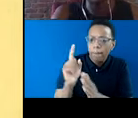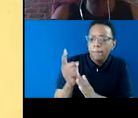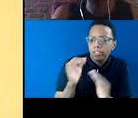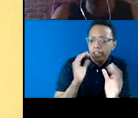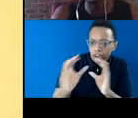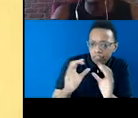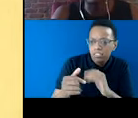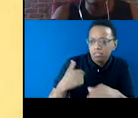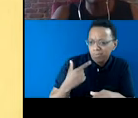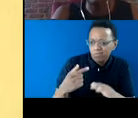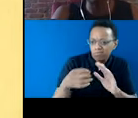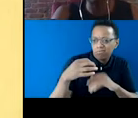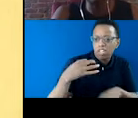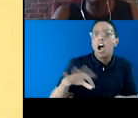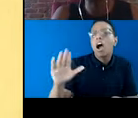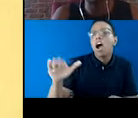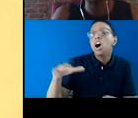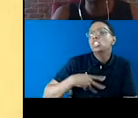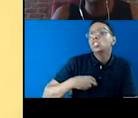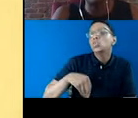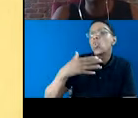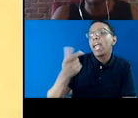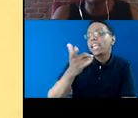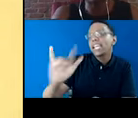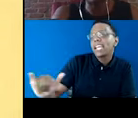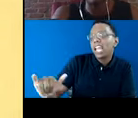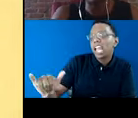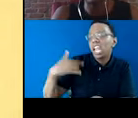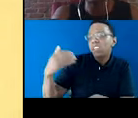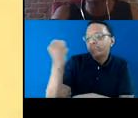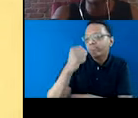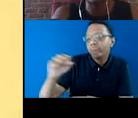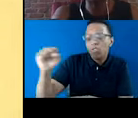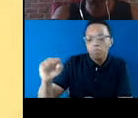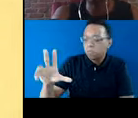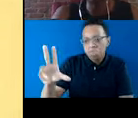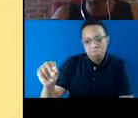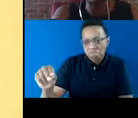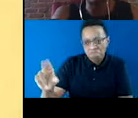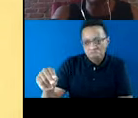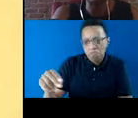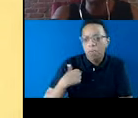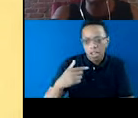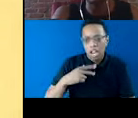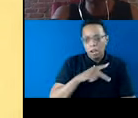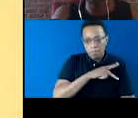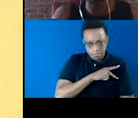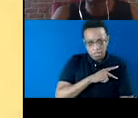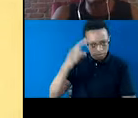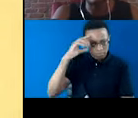Newton's positions about homophobia and transphobia in the Black Panther Party, but I actually personally believe that it was